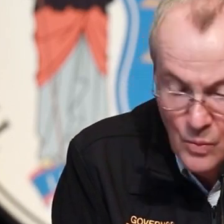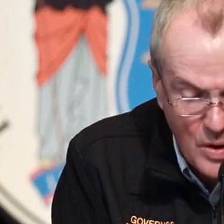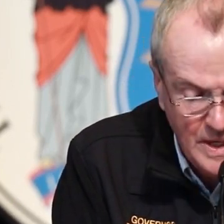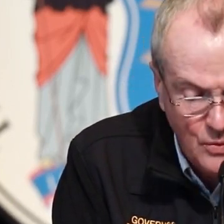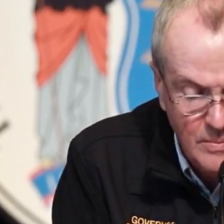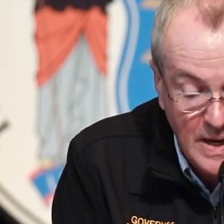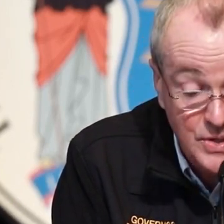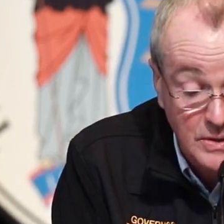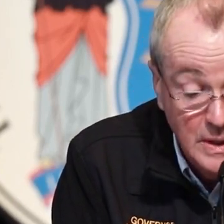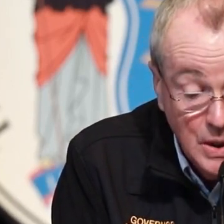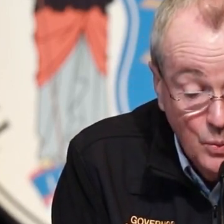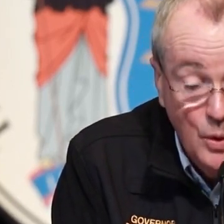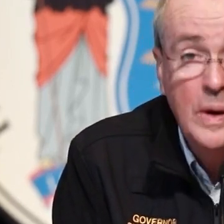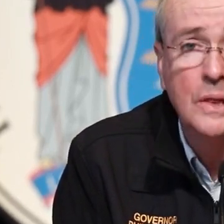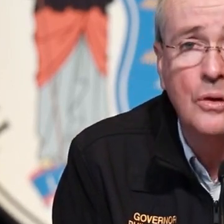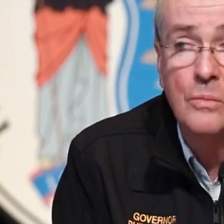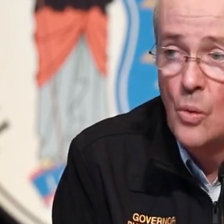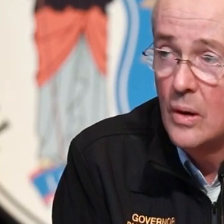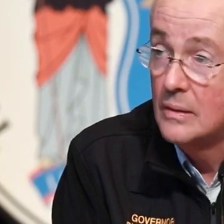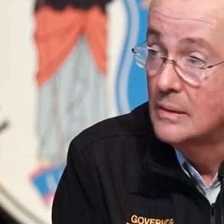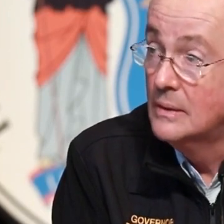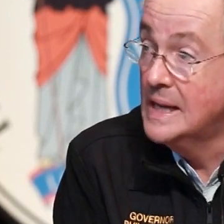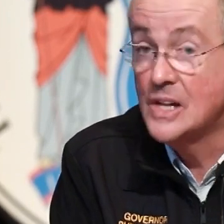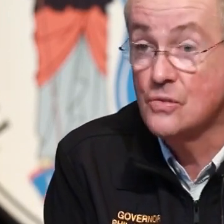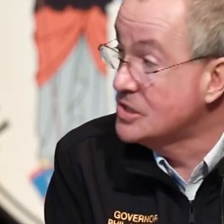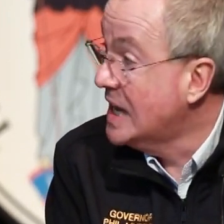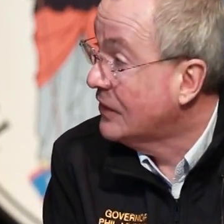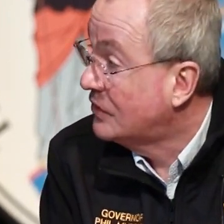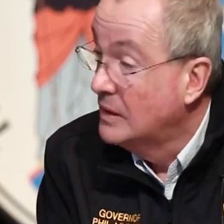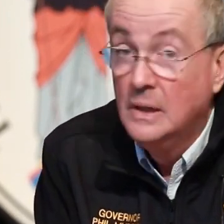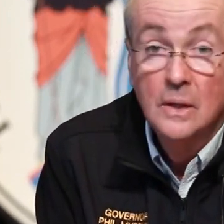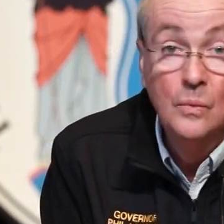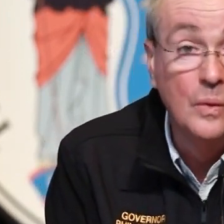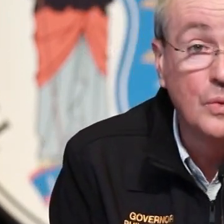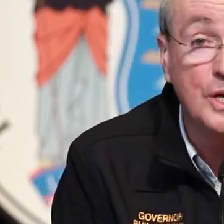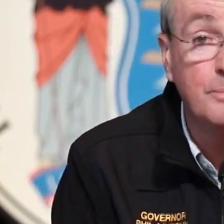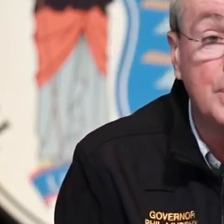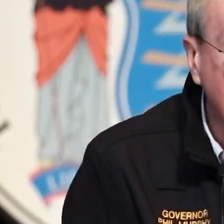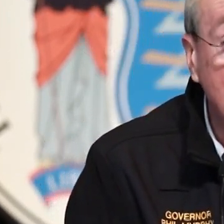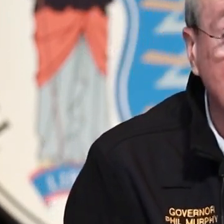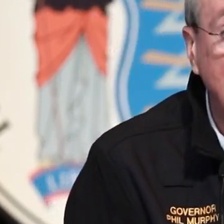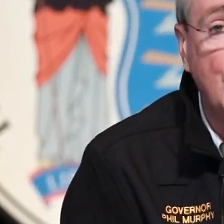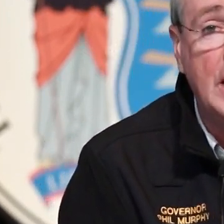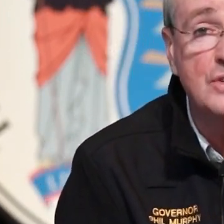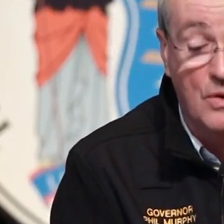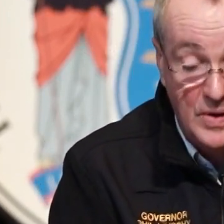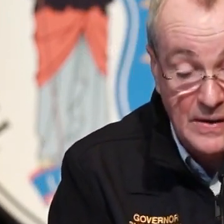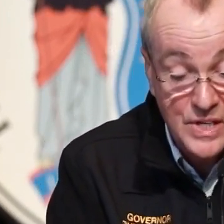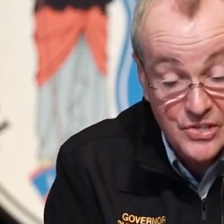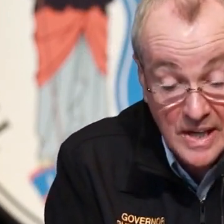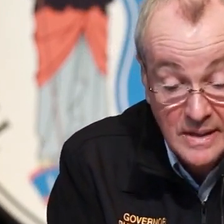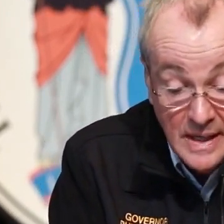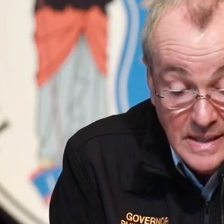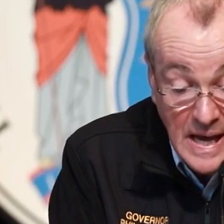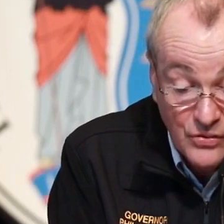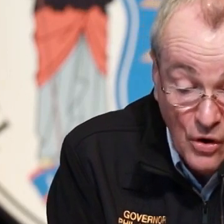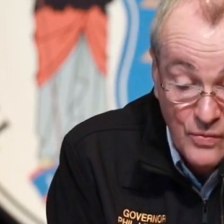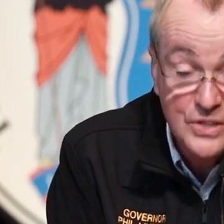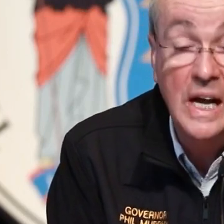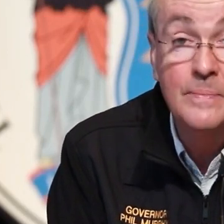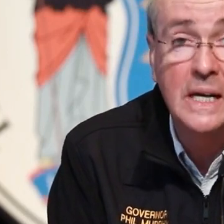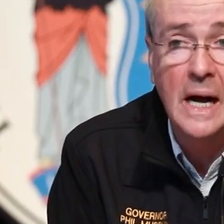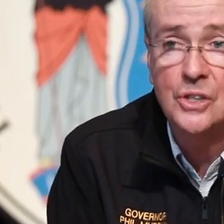Ed would want me to remind you, will we learn more? The answer is yes. Could it potentially change some of what I've just said?